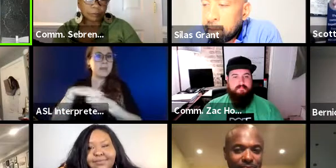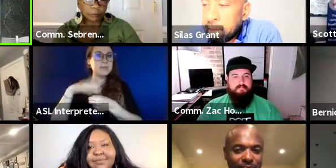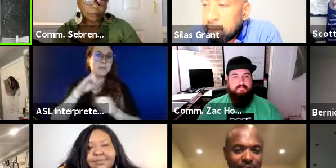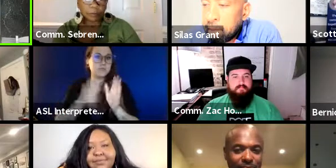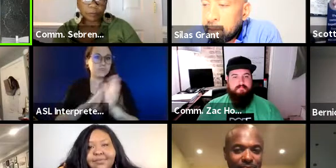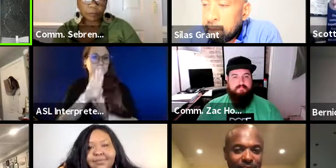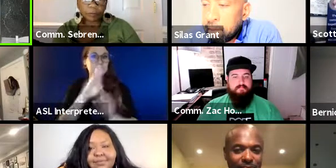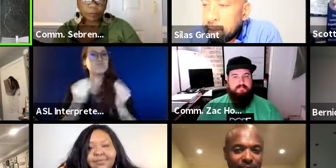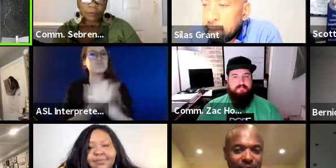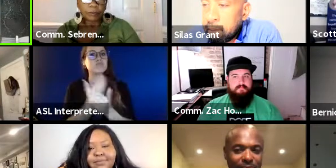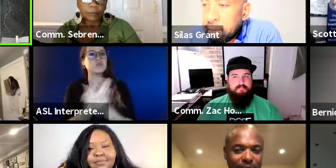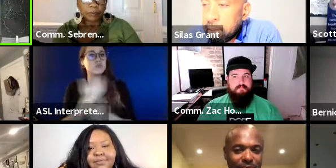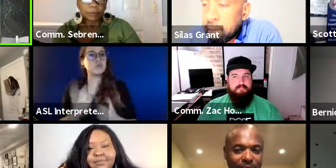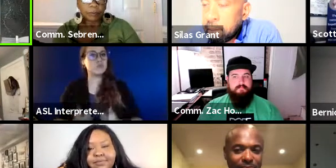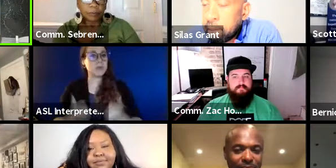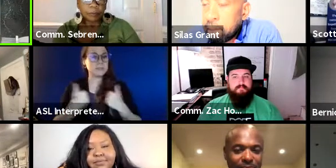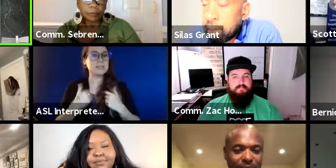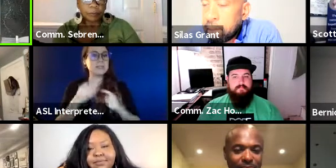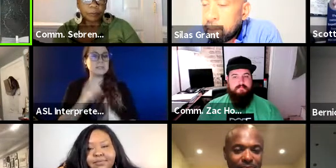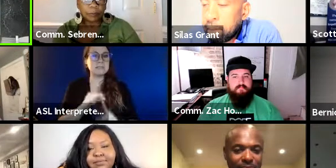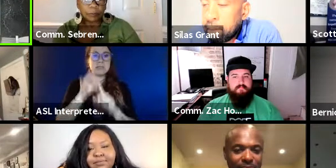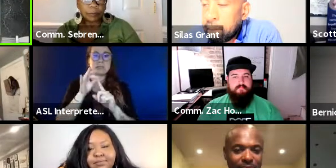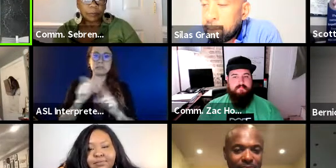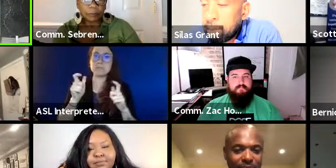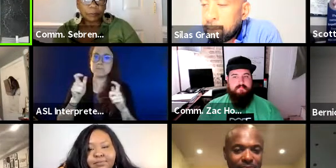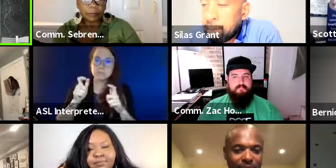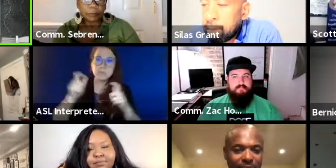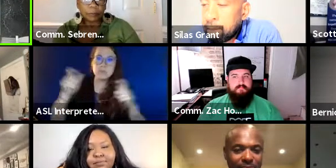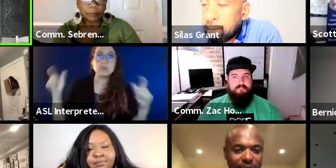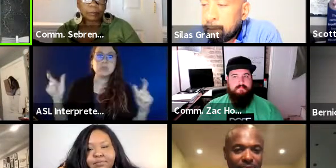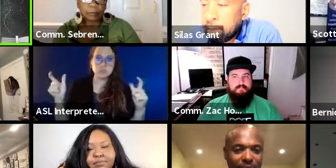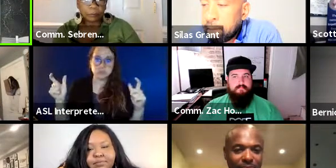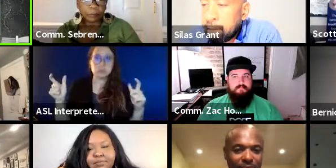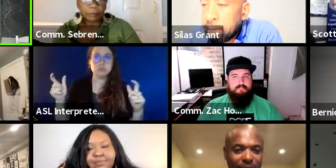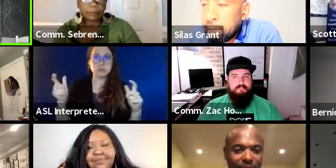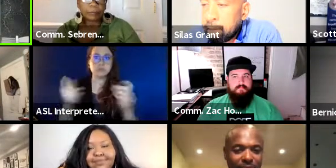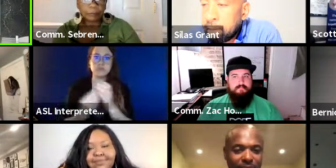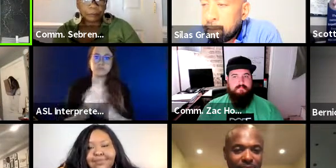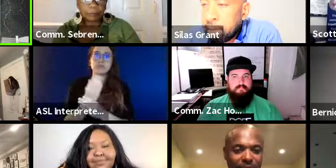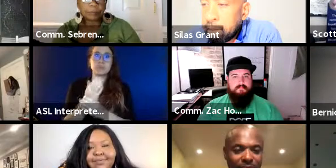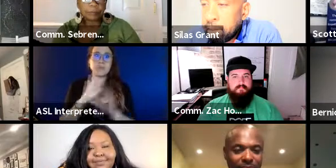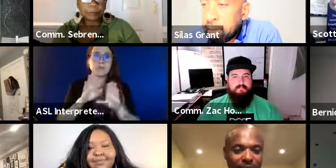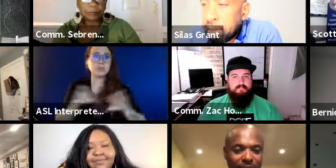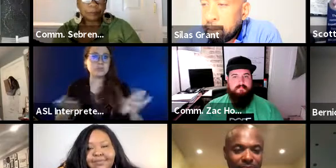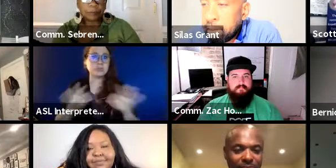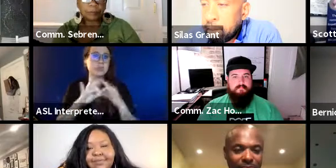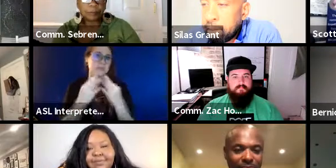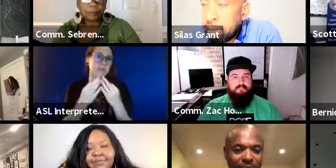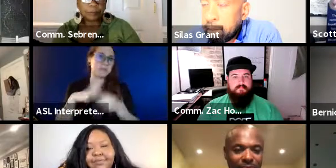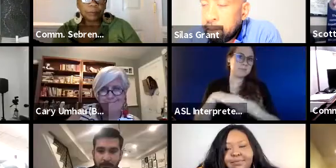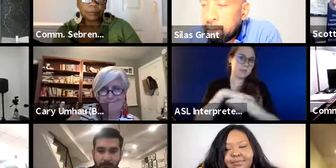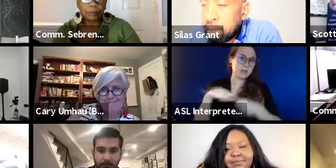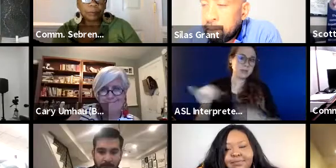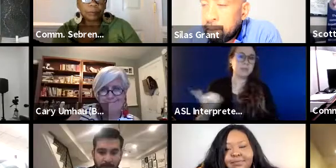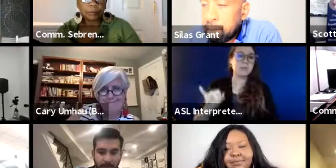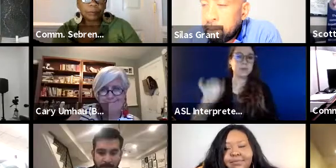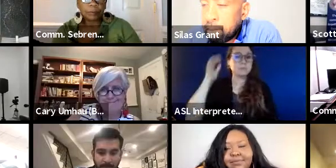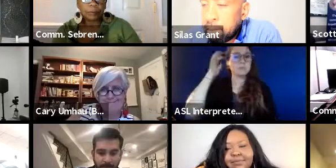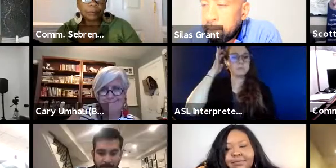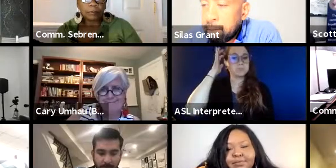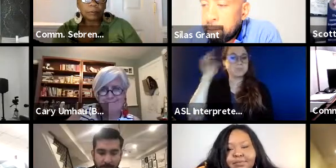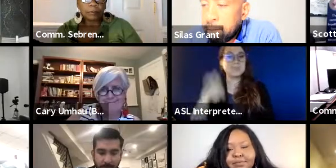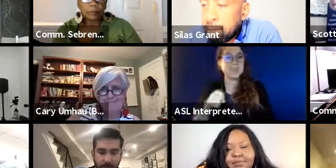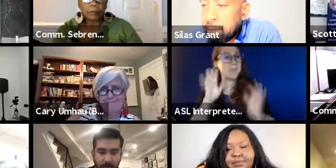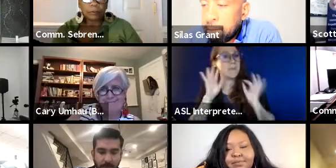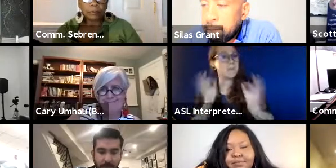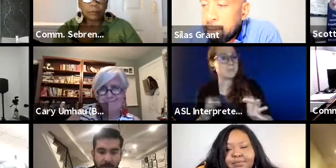new residents, especially huge influx of children and families. Absolutely. You have that commitment. And